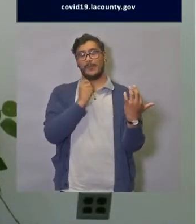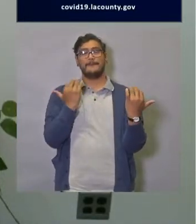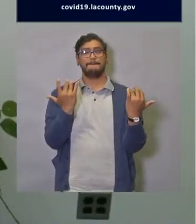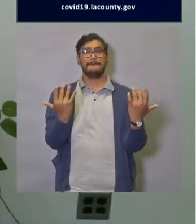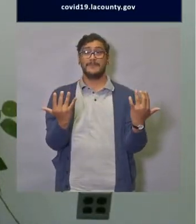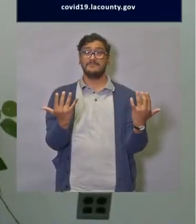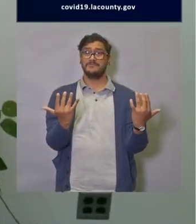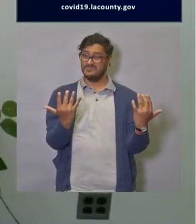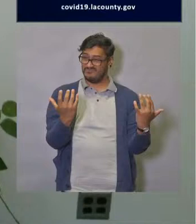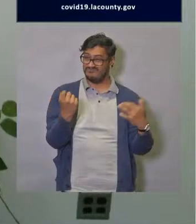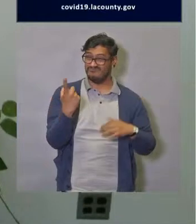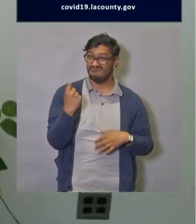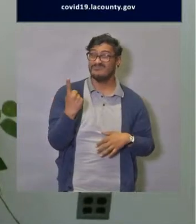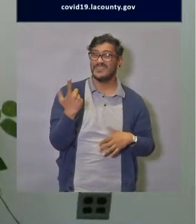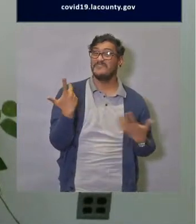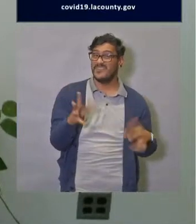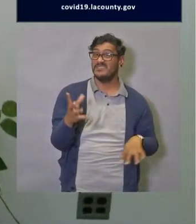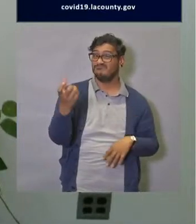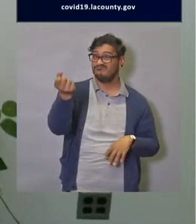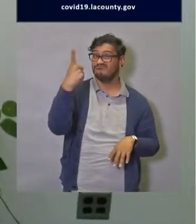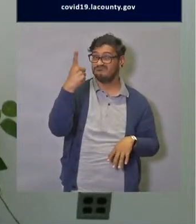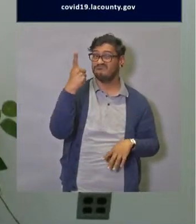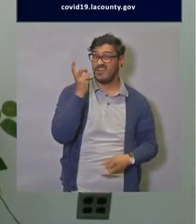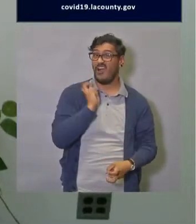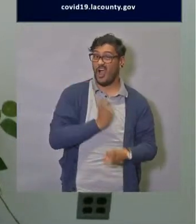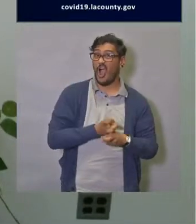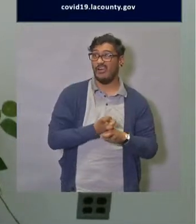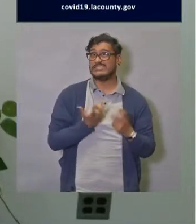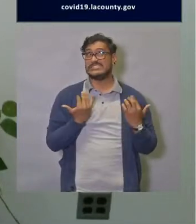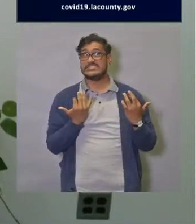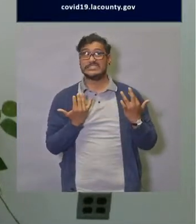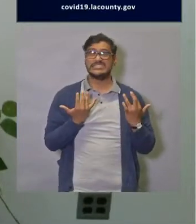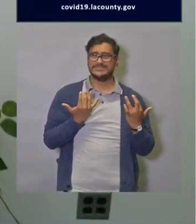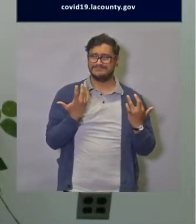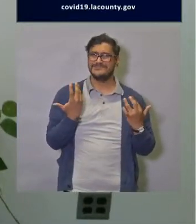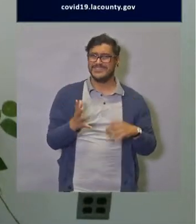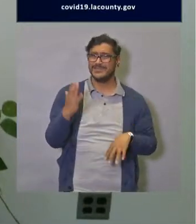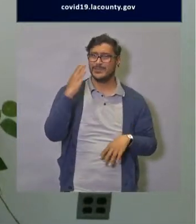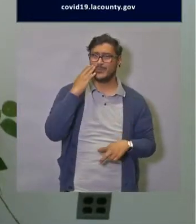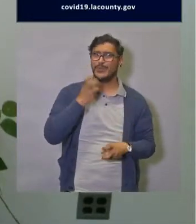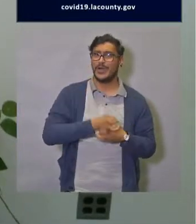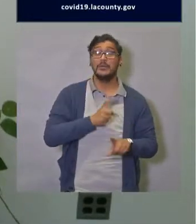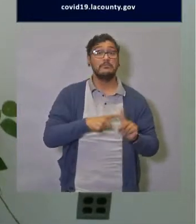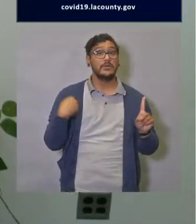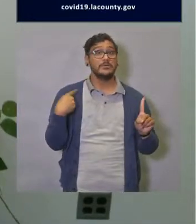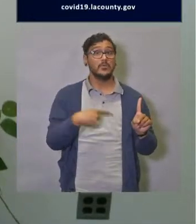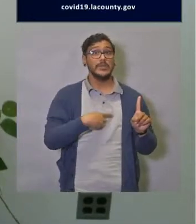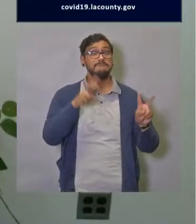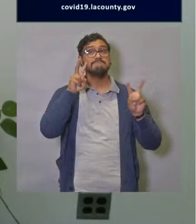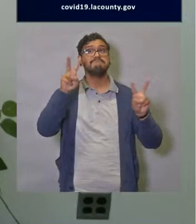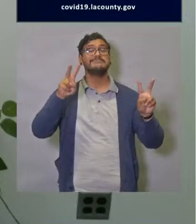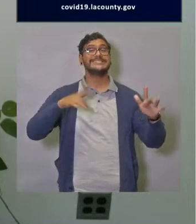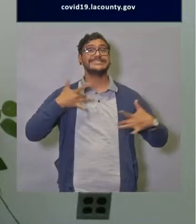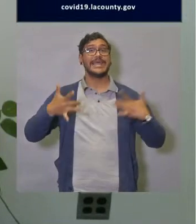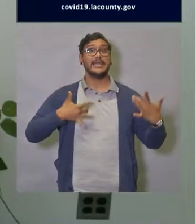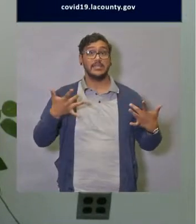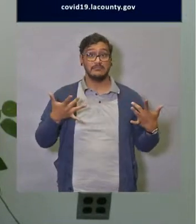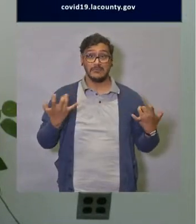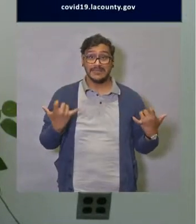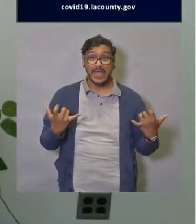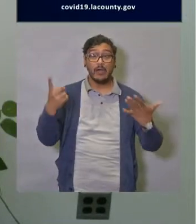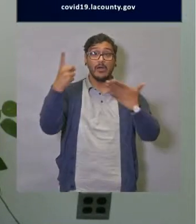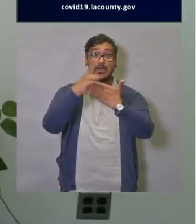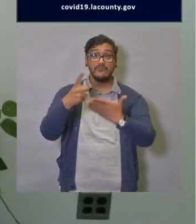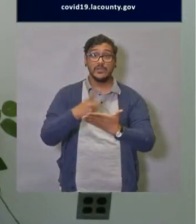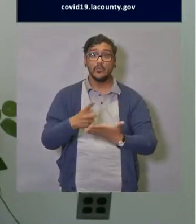know how challenging it is at this point to wait, but we are excited and we note that every week now, we